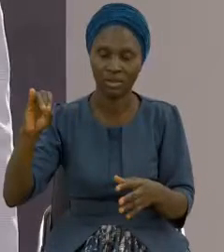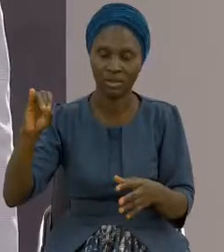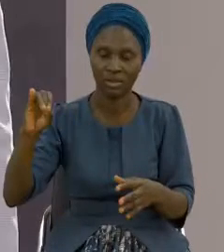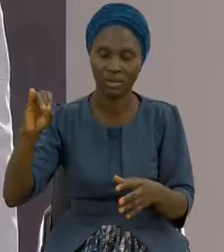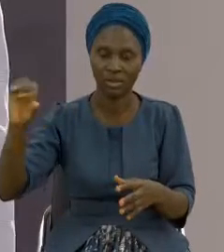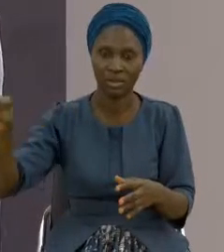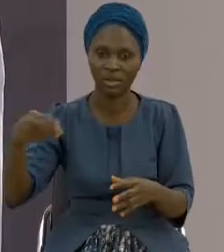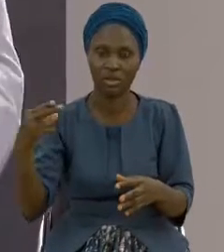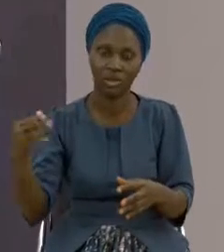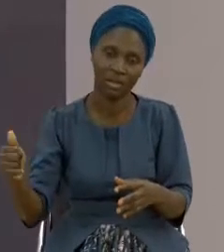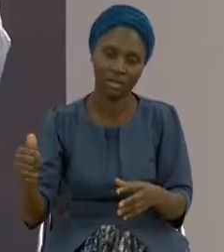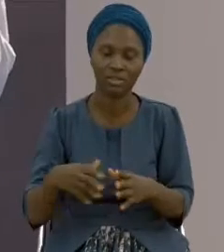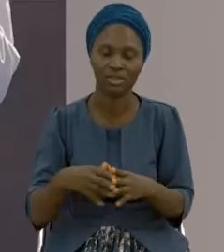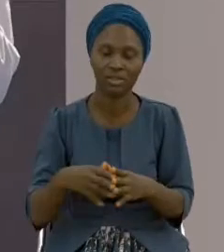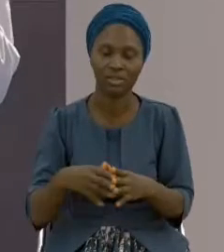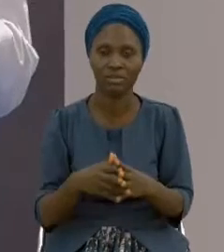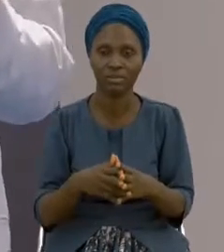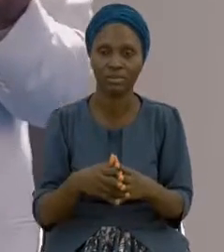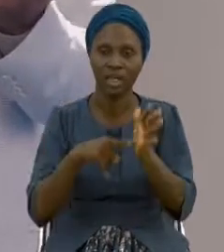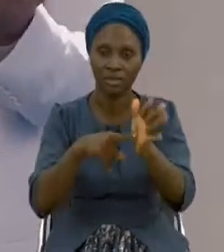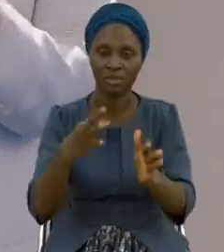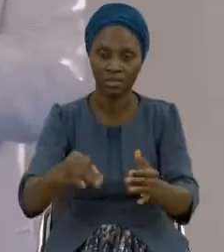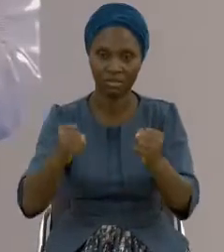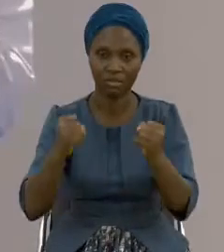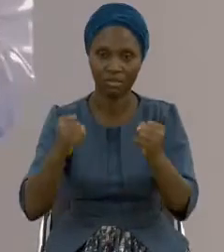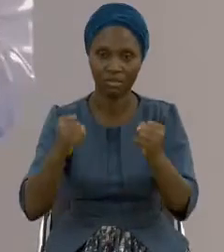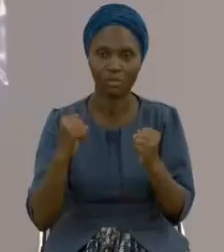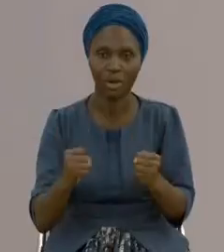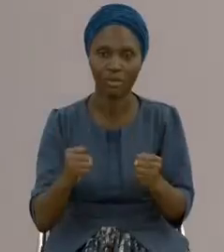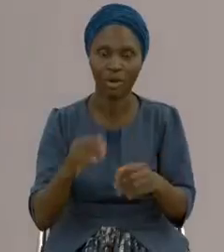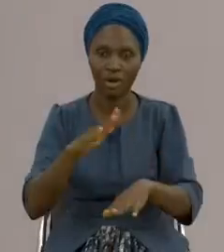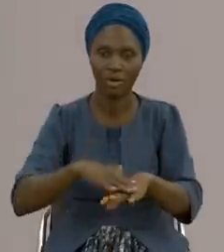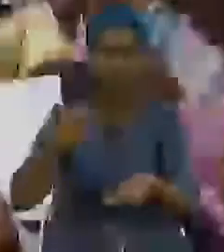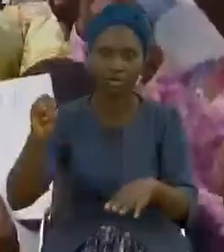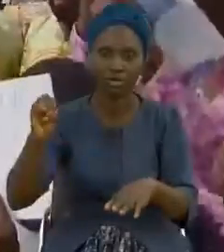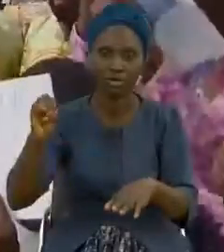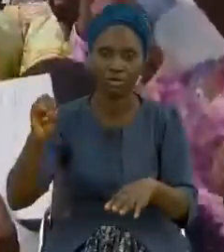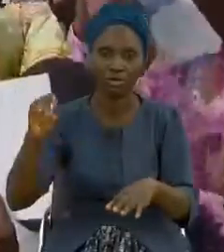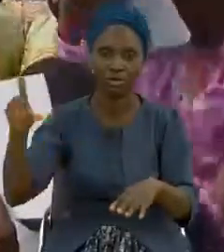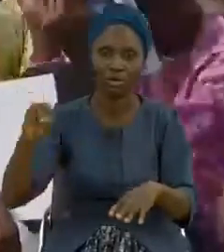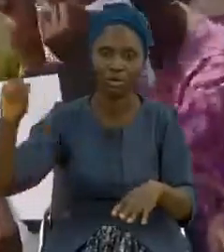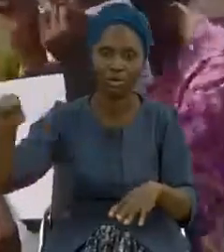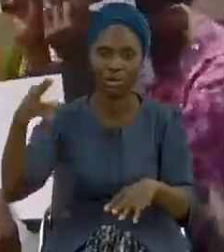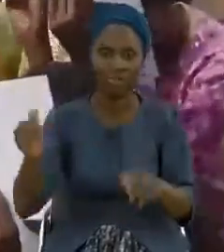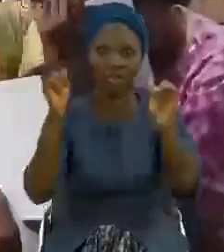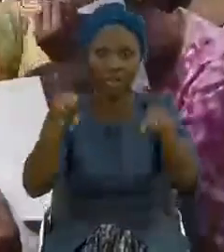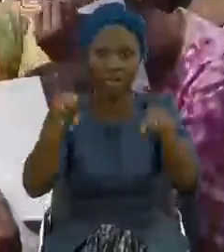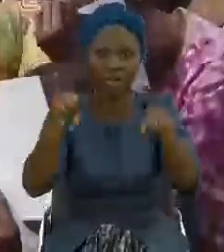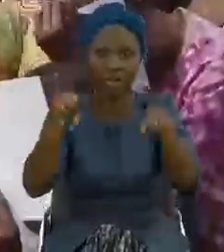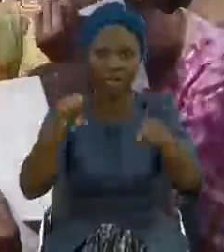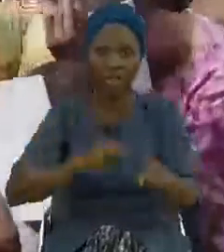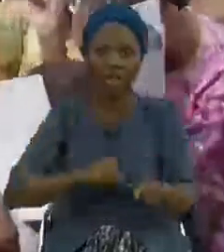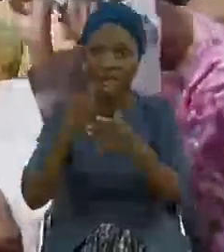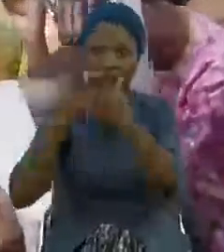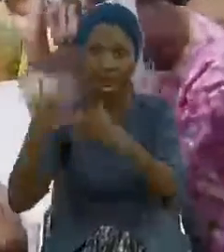power on Elisha. Can I prophesy upon your life that from this